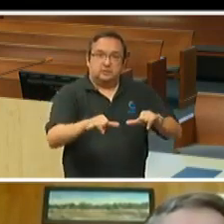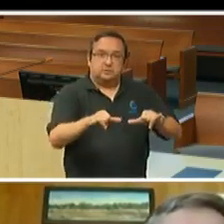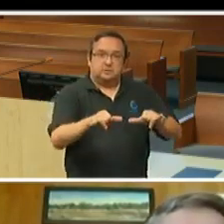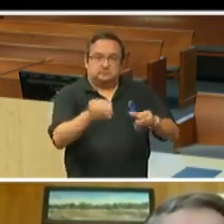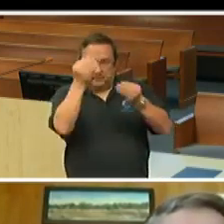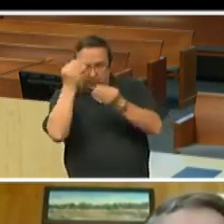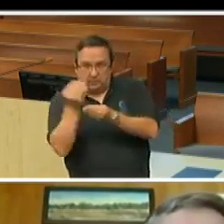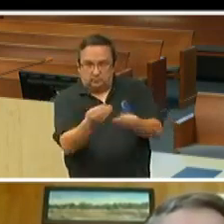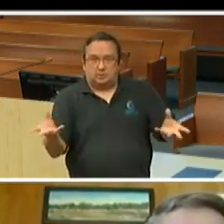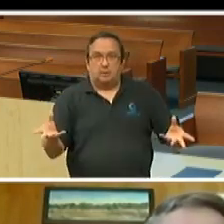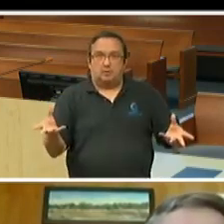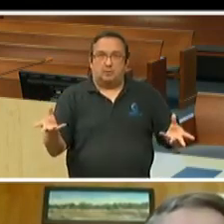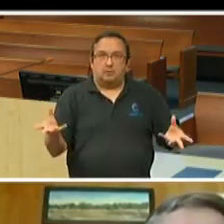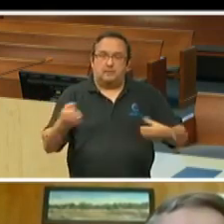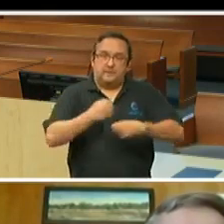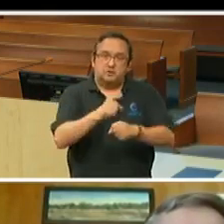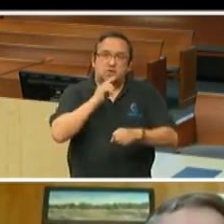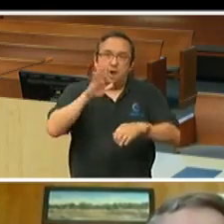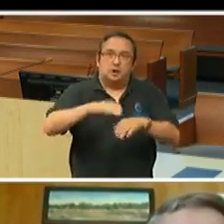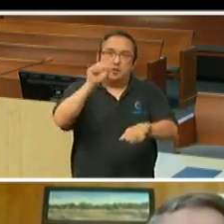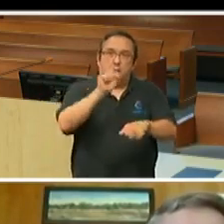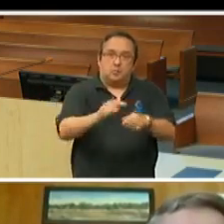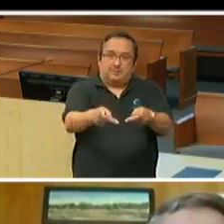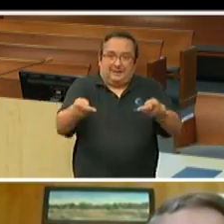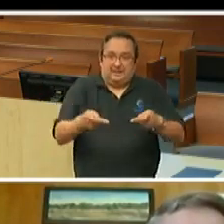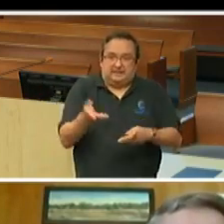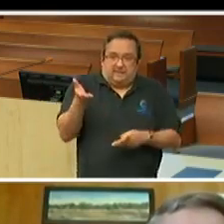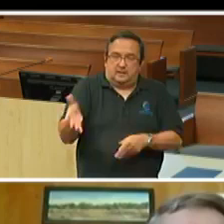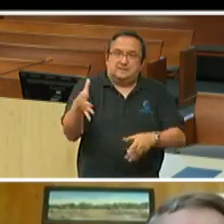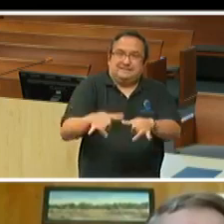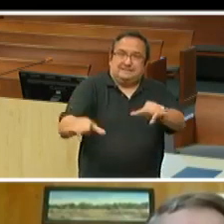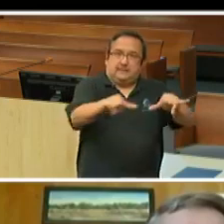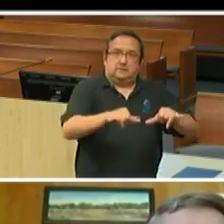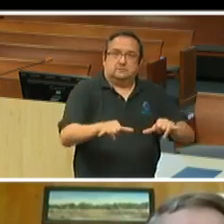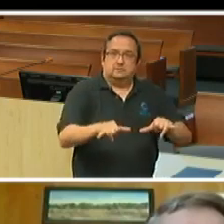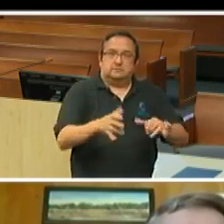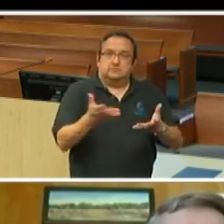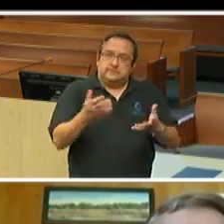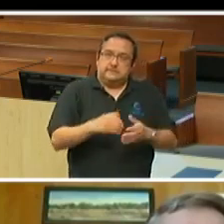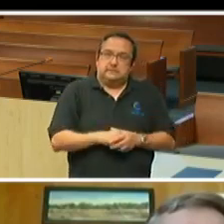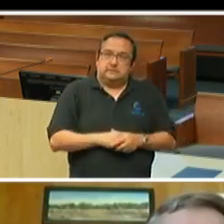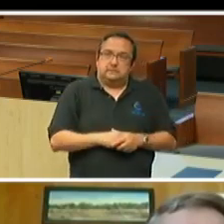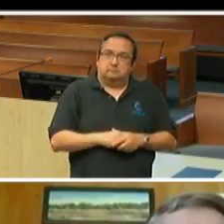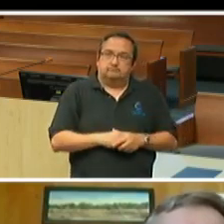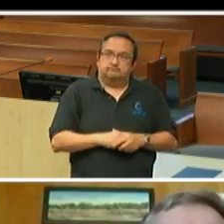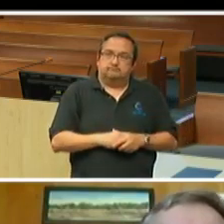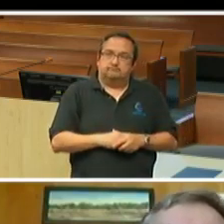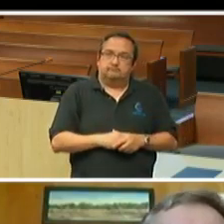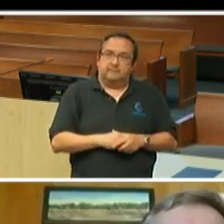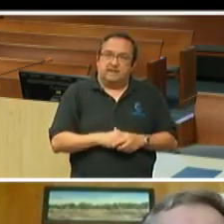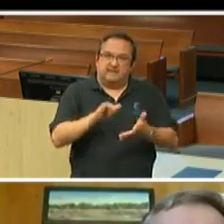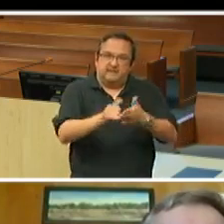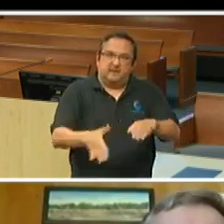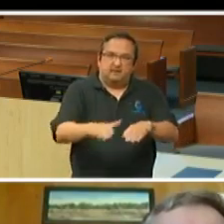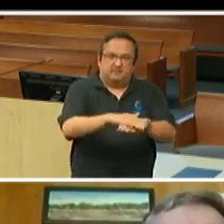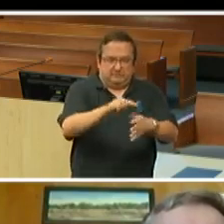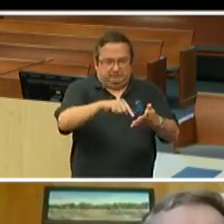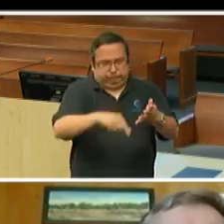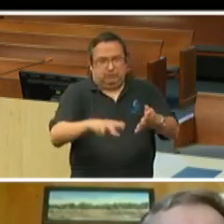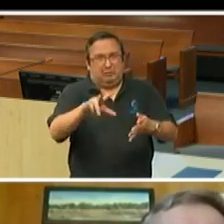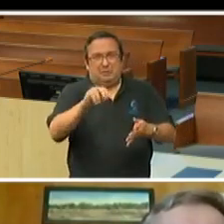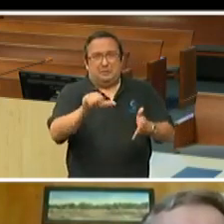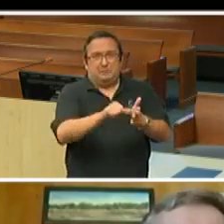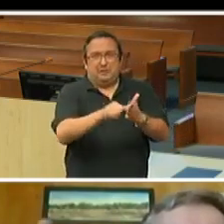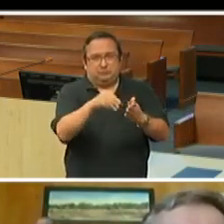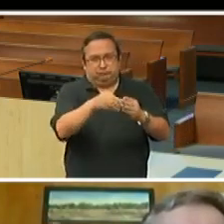require that these standards be present on the work site. It's a very thin, it's about 30 pages or so.